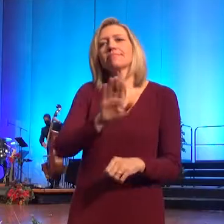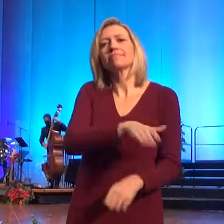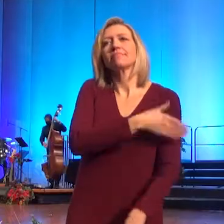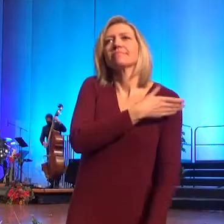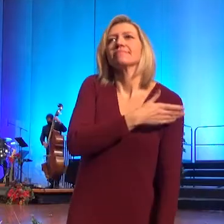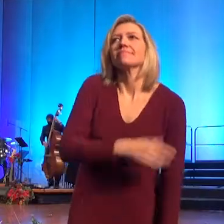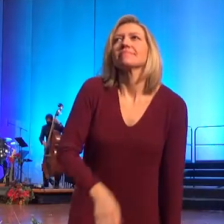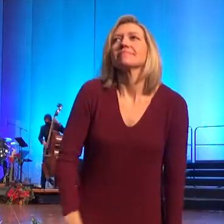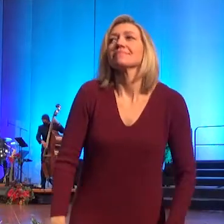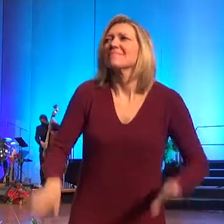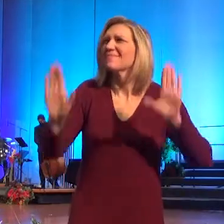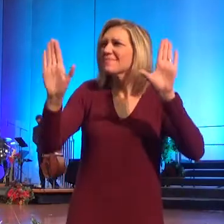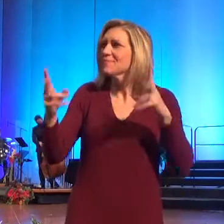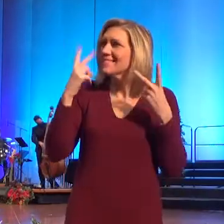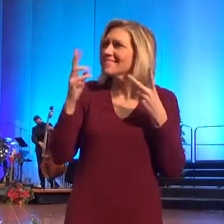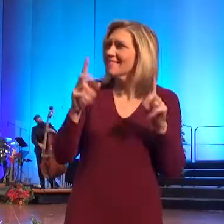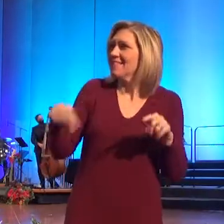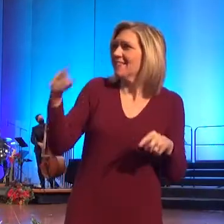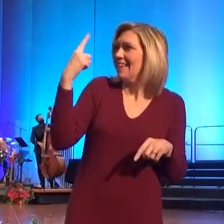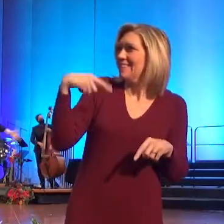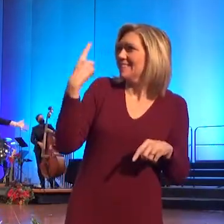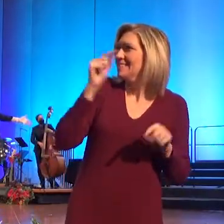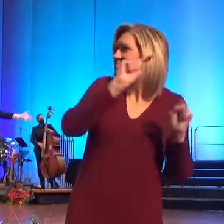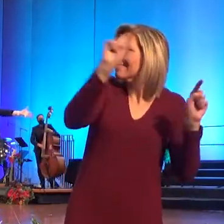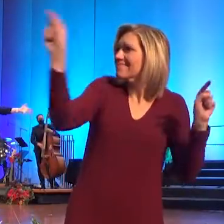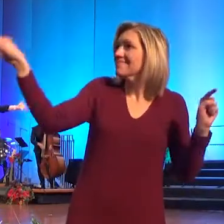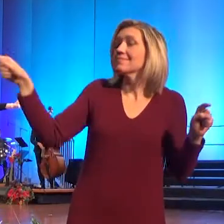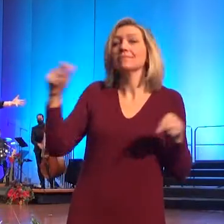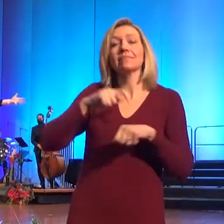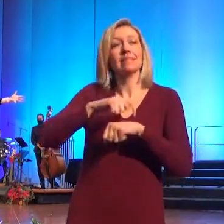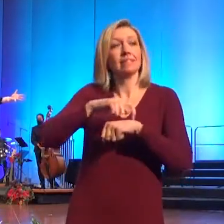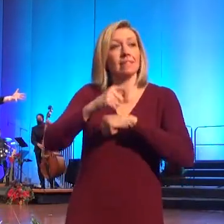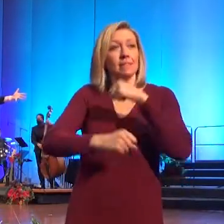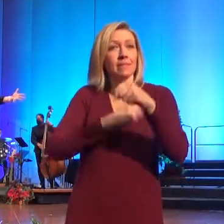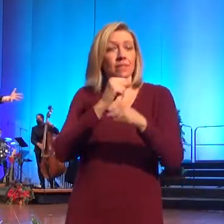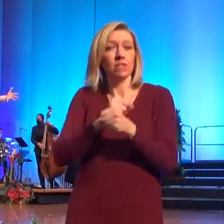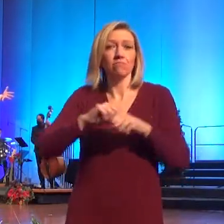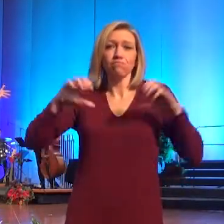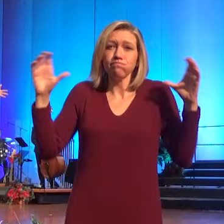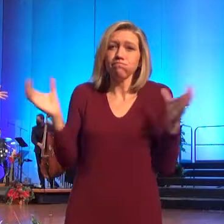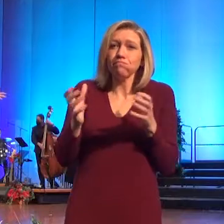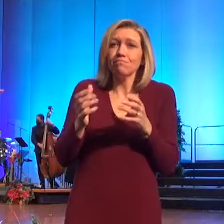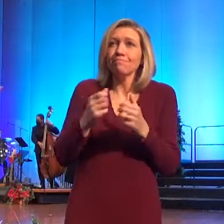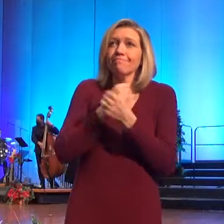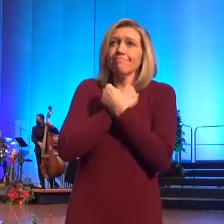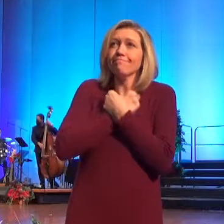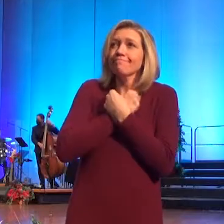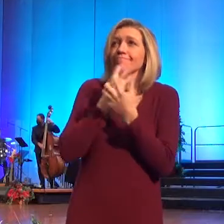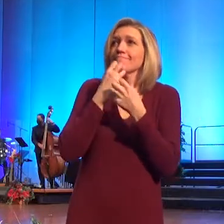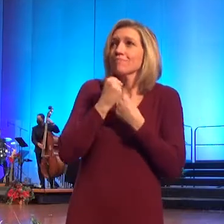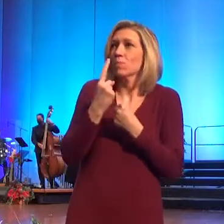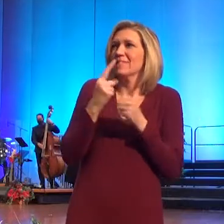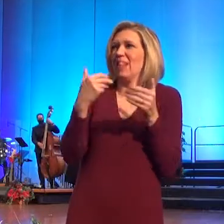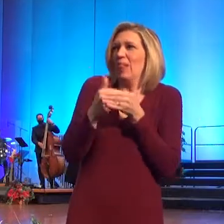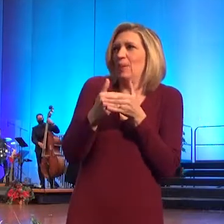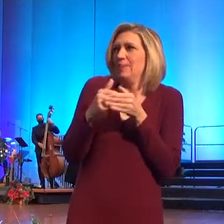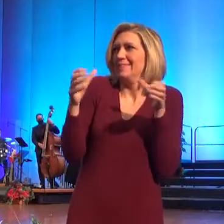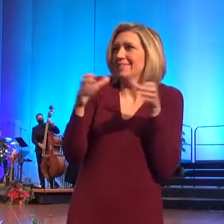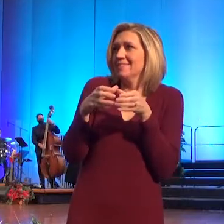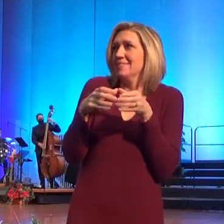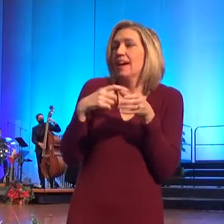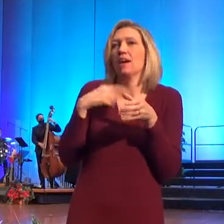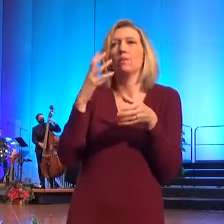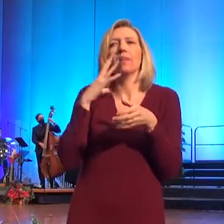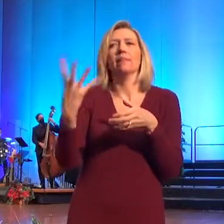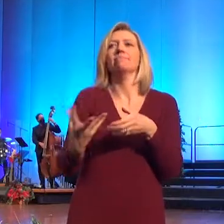Oh, it is so wonderful to see your faces. This is the time of year when we gather our loved ones close, and I'm going to gather you in to